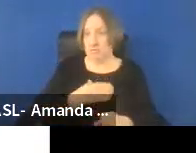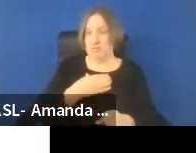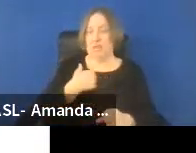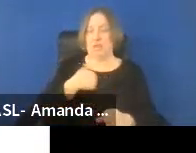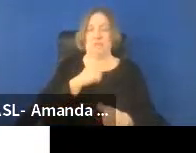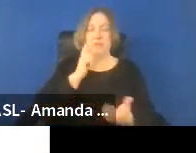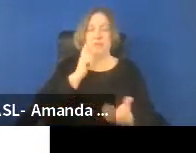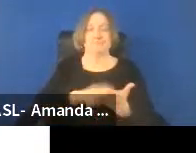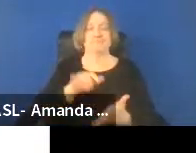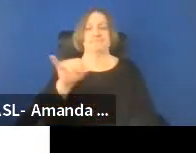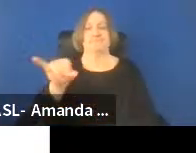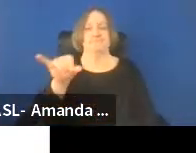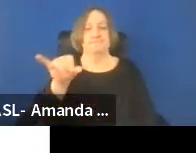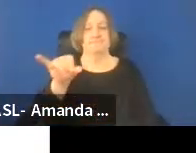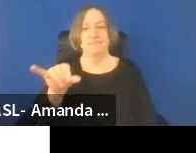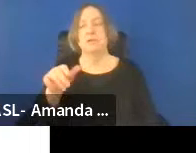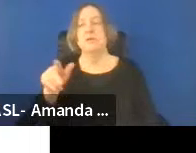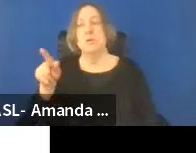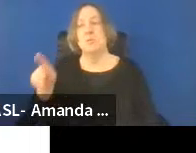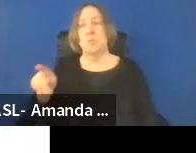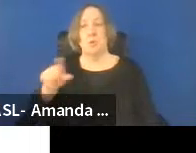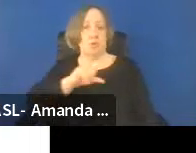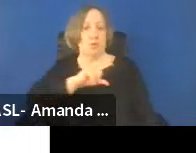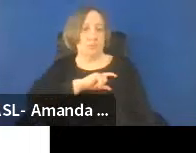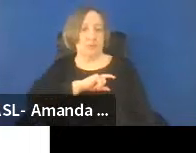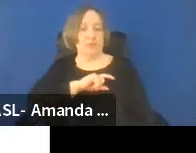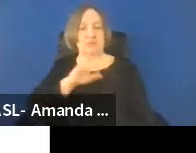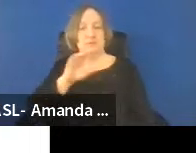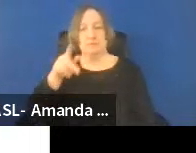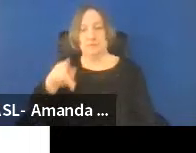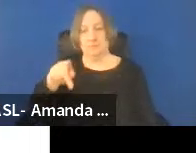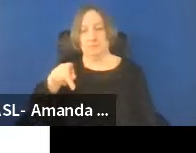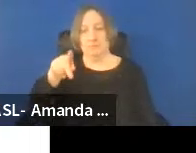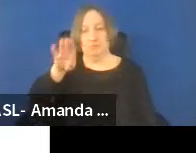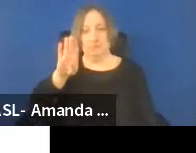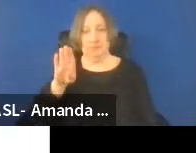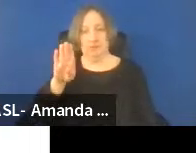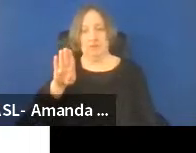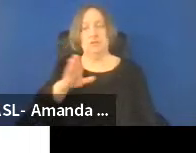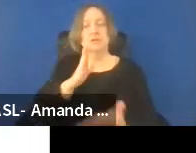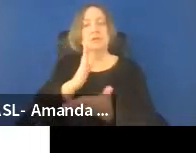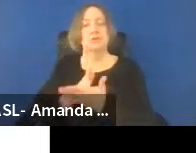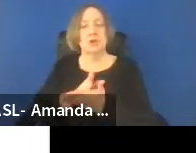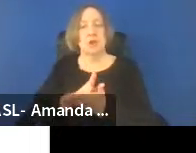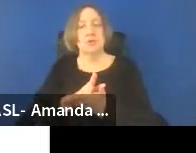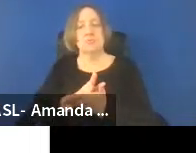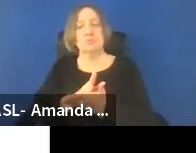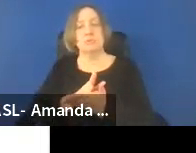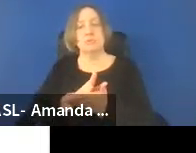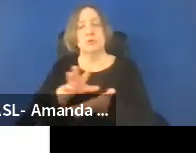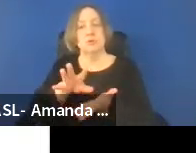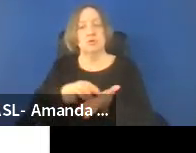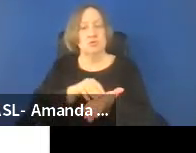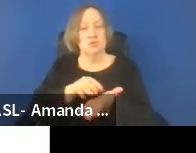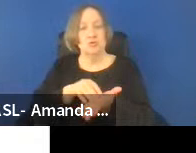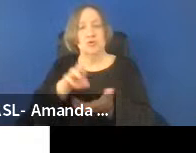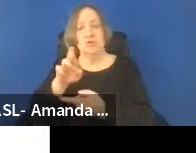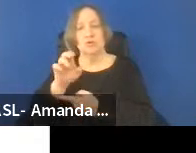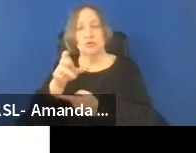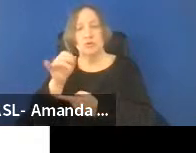aware that Portland Police Bureau had stopped recording their tactical channel,